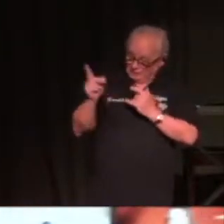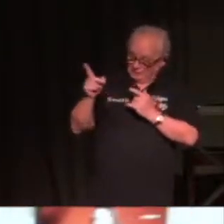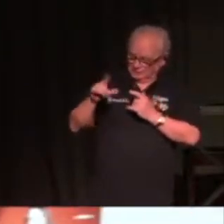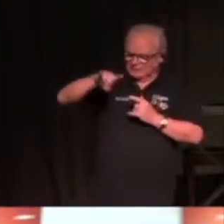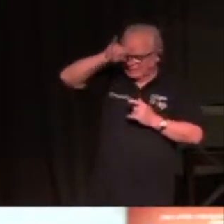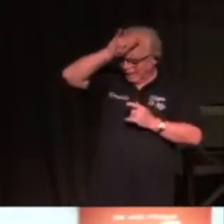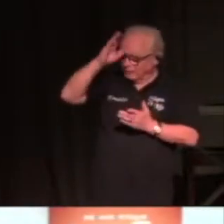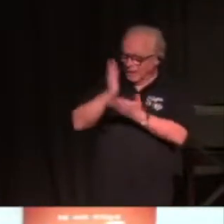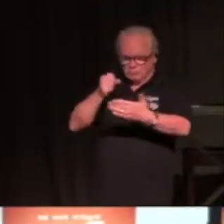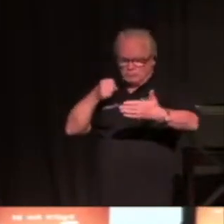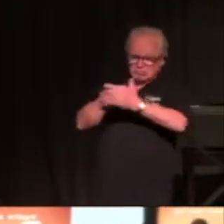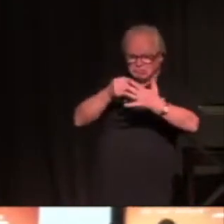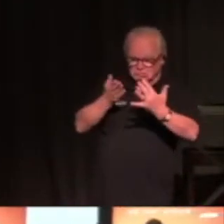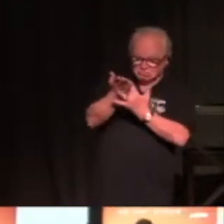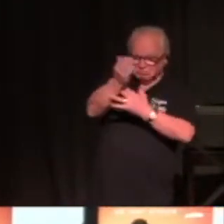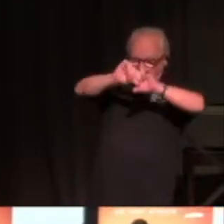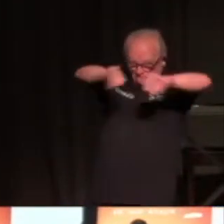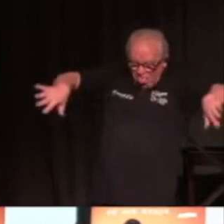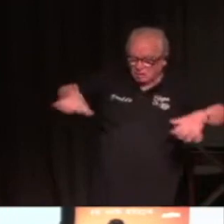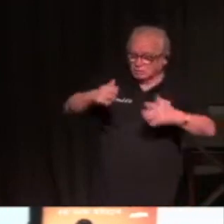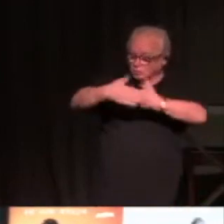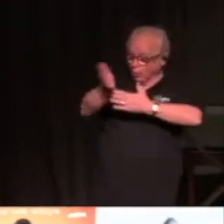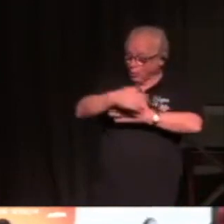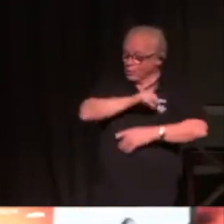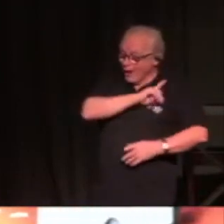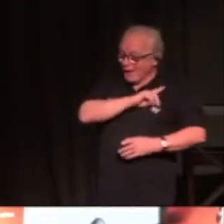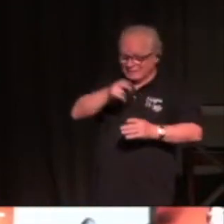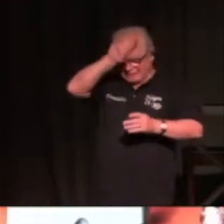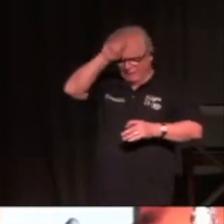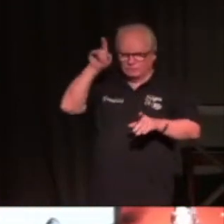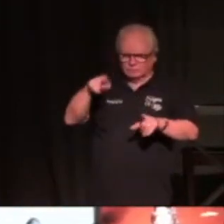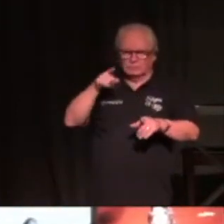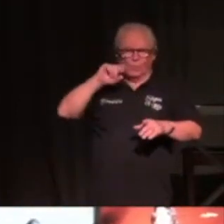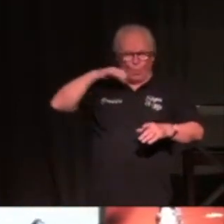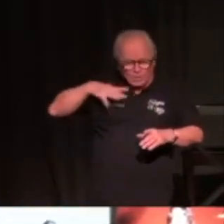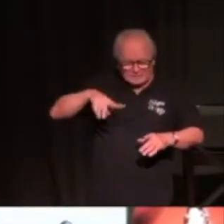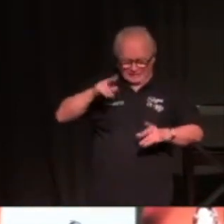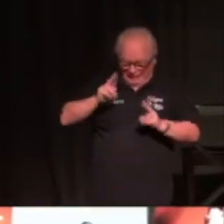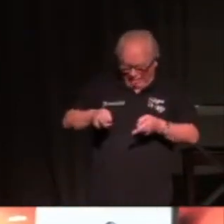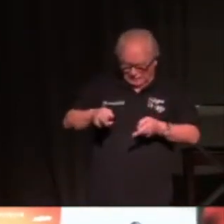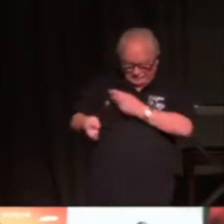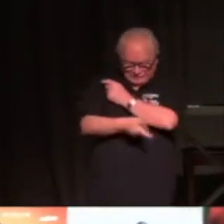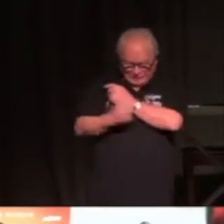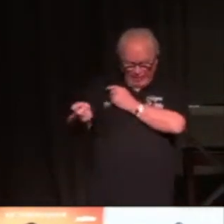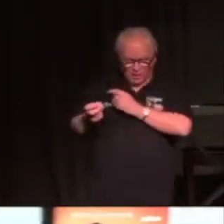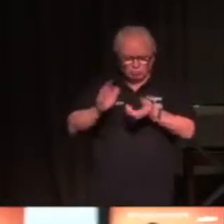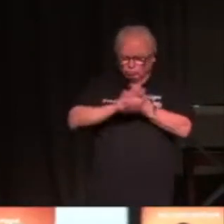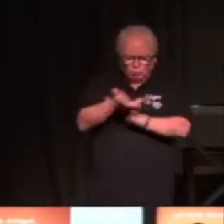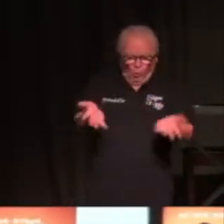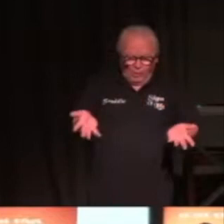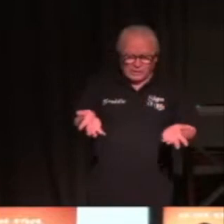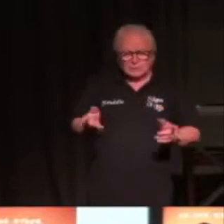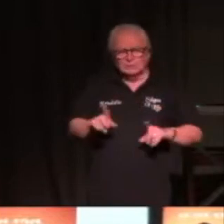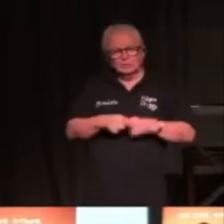devil that busts down the door. He's out to kill, steal, and destroy. And so God wants to be celebrated and not tolerated